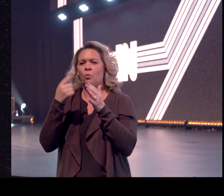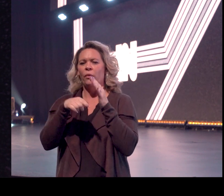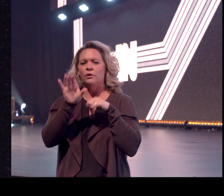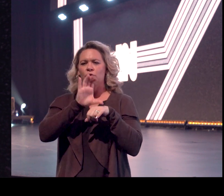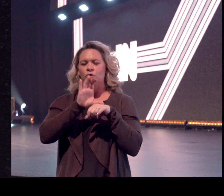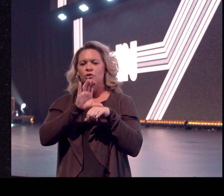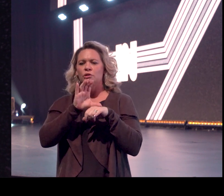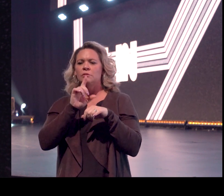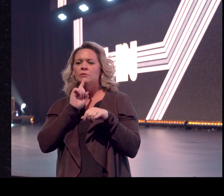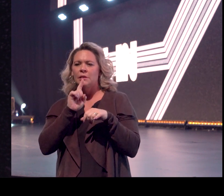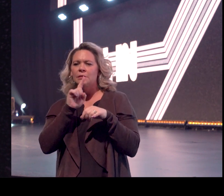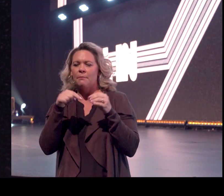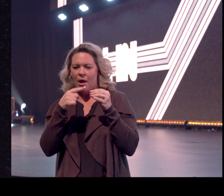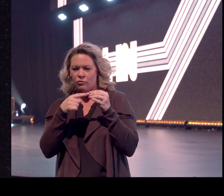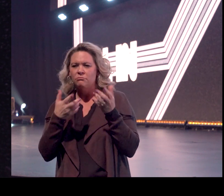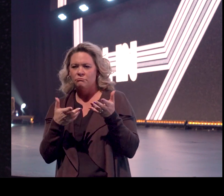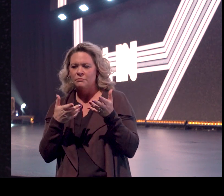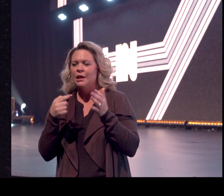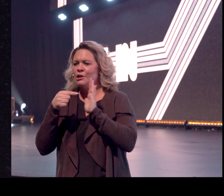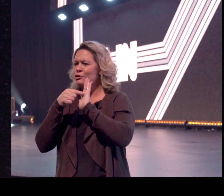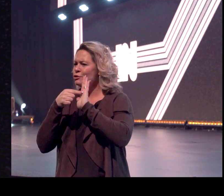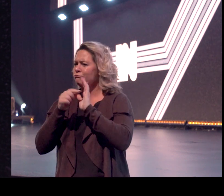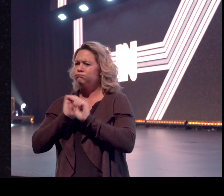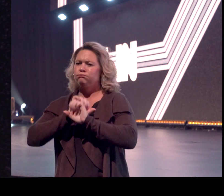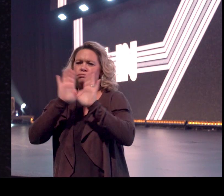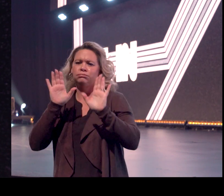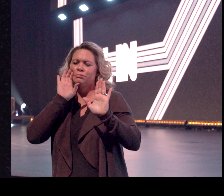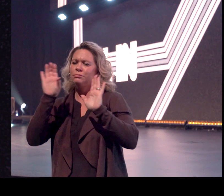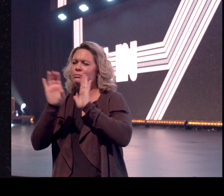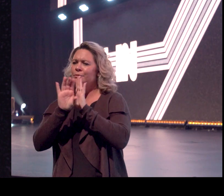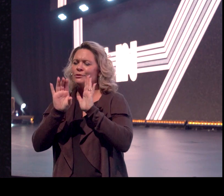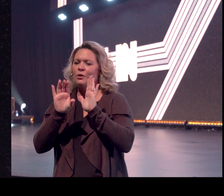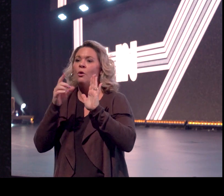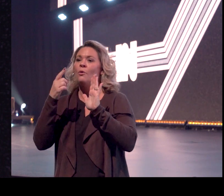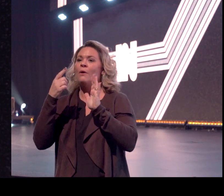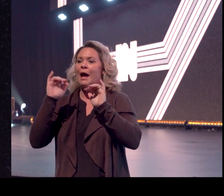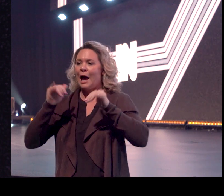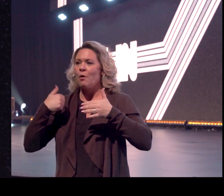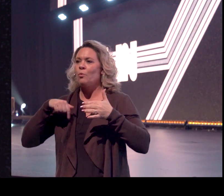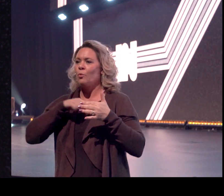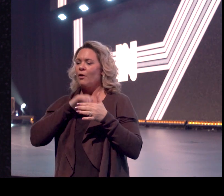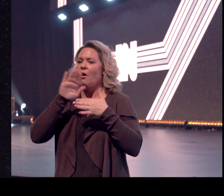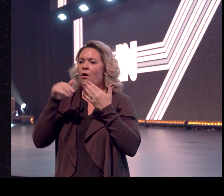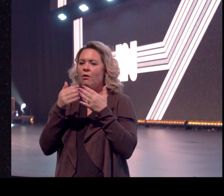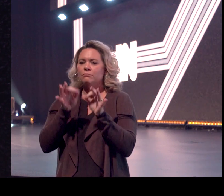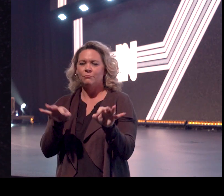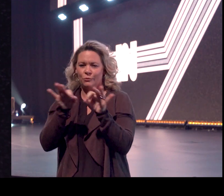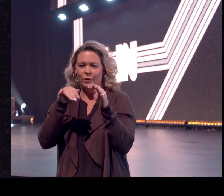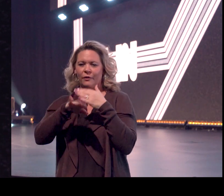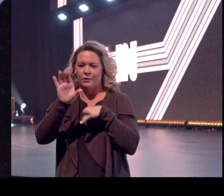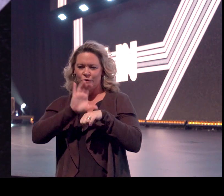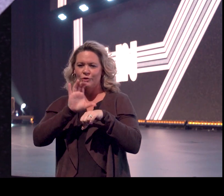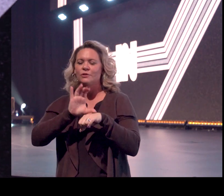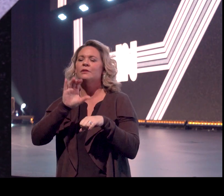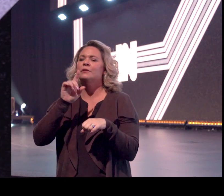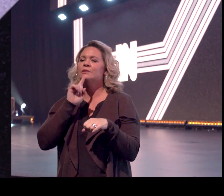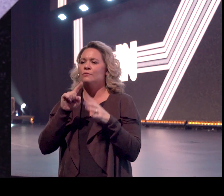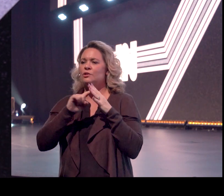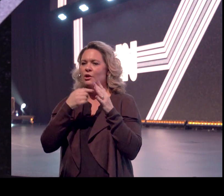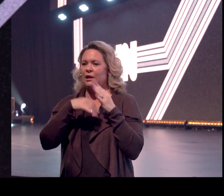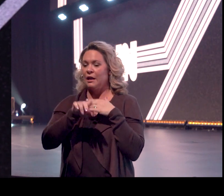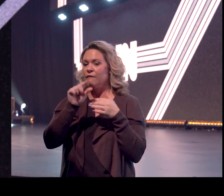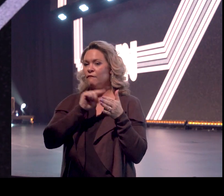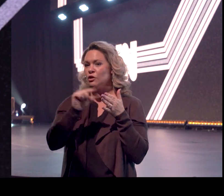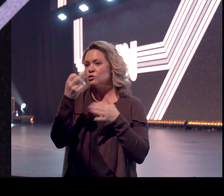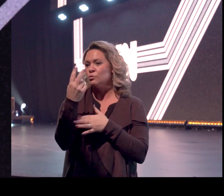is all about, and this metaphor shows us such clarity on how much we're needed. Here's what Paul says in 1 Corinthians